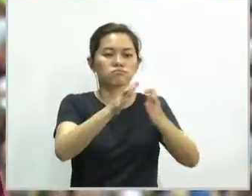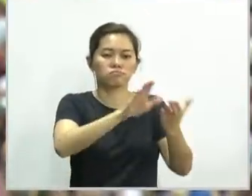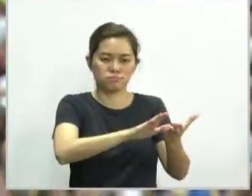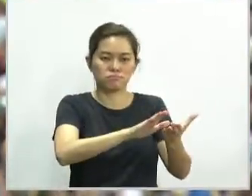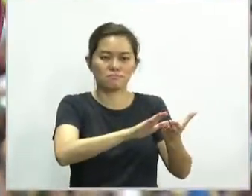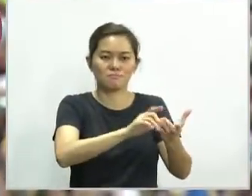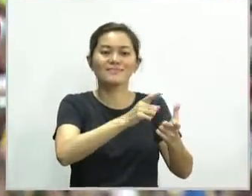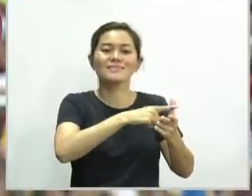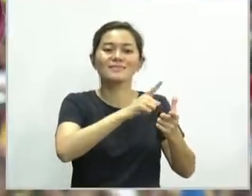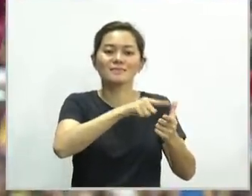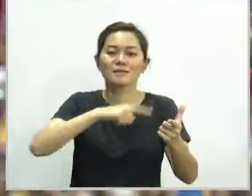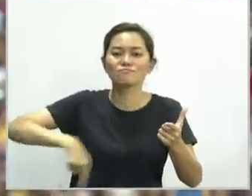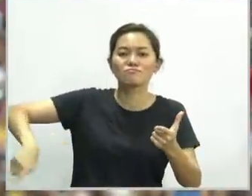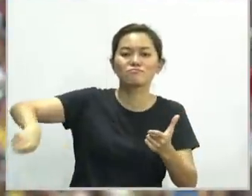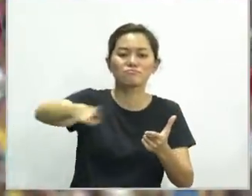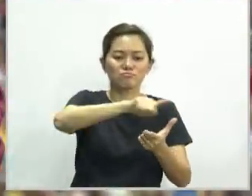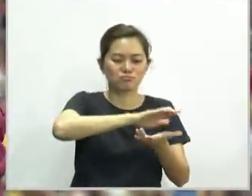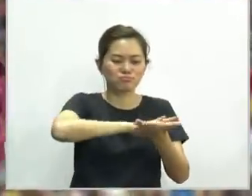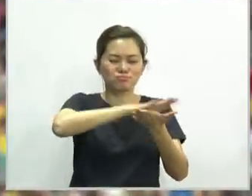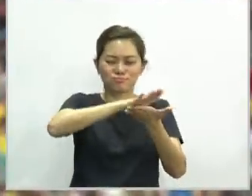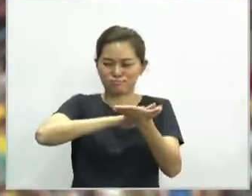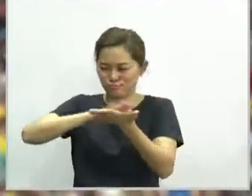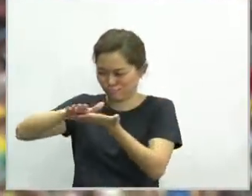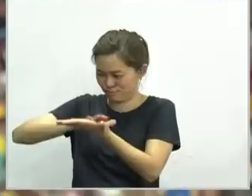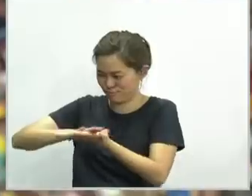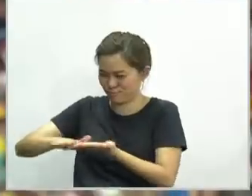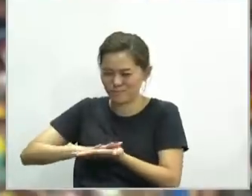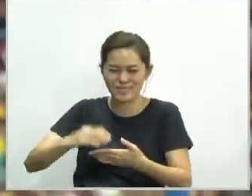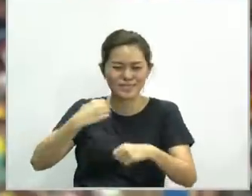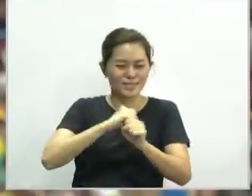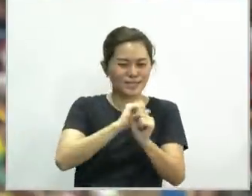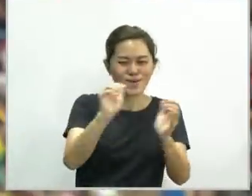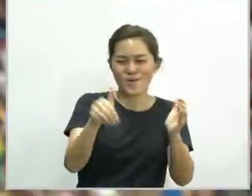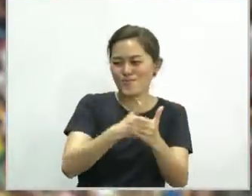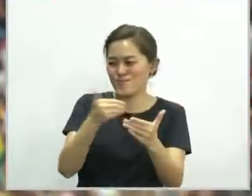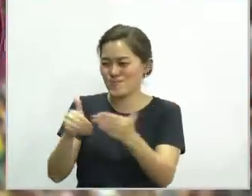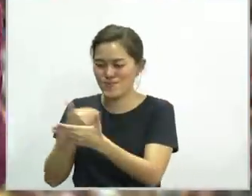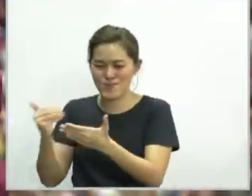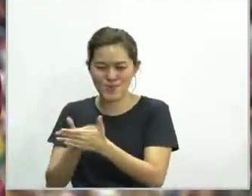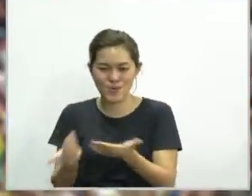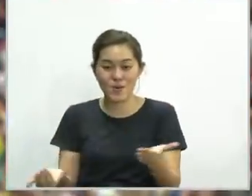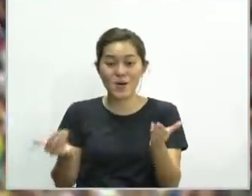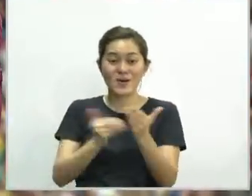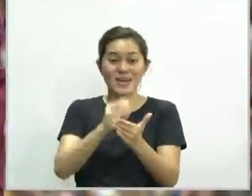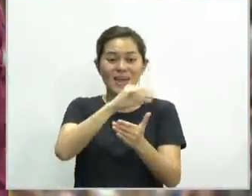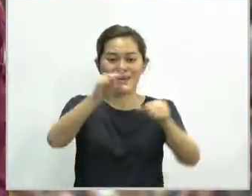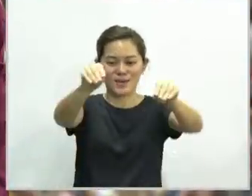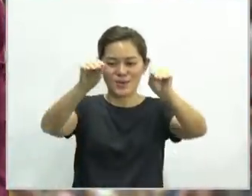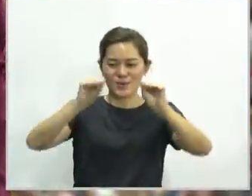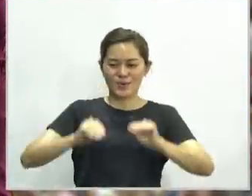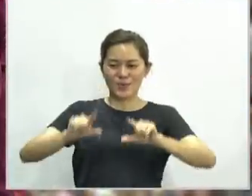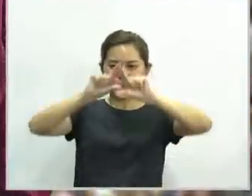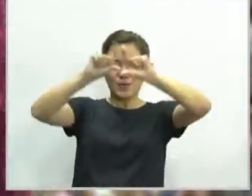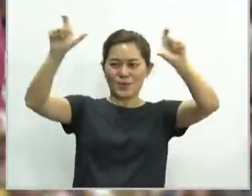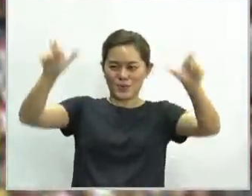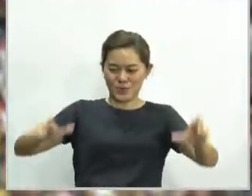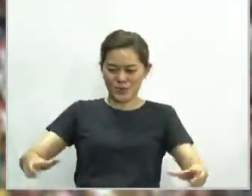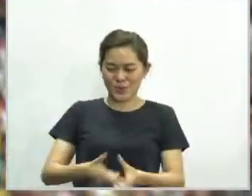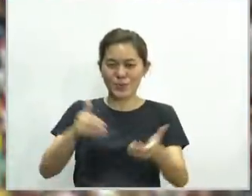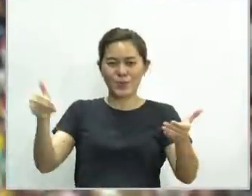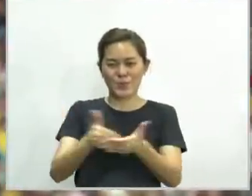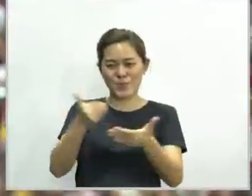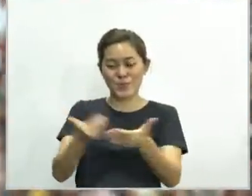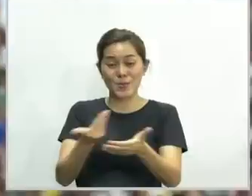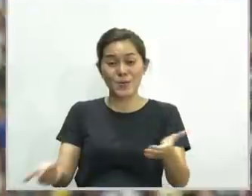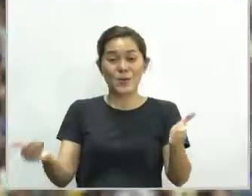could clean us, he could restore us, and he could reframe us. When I became